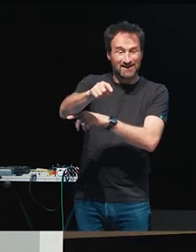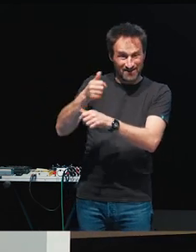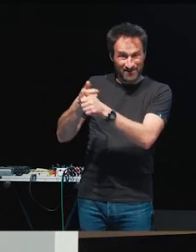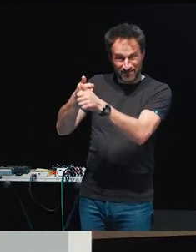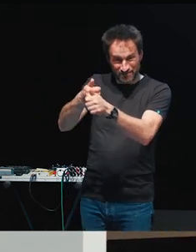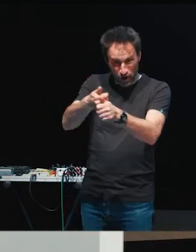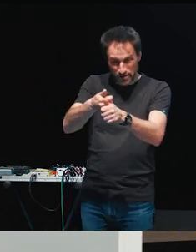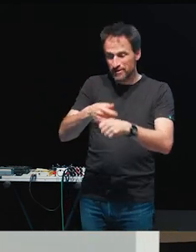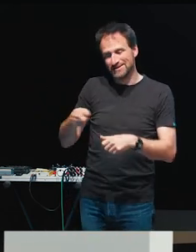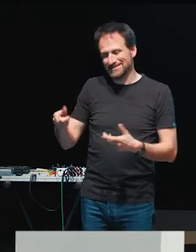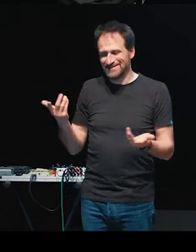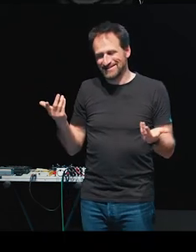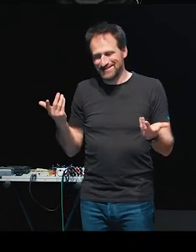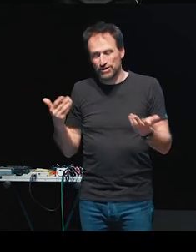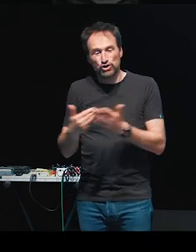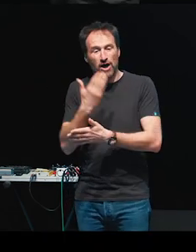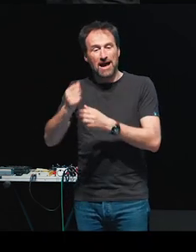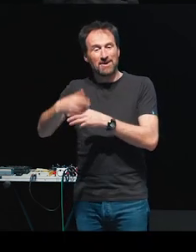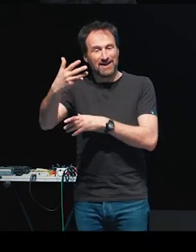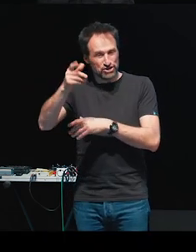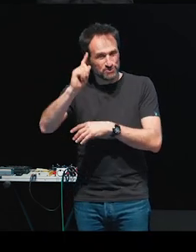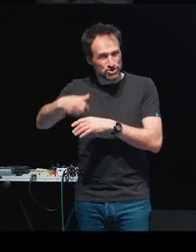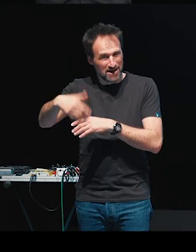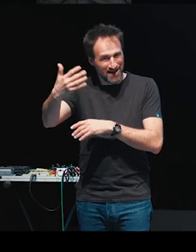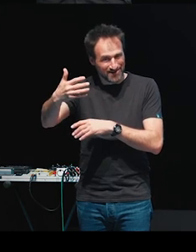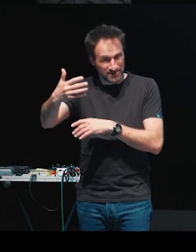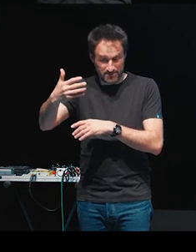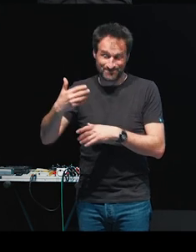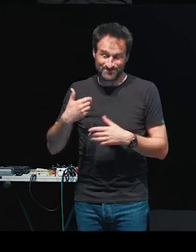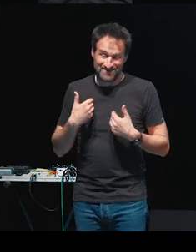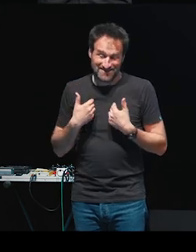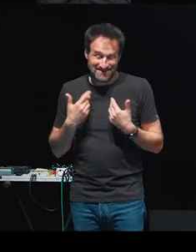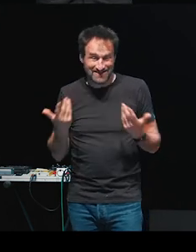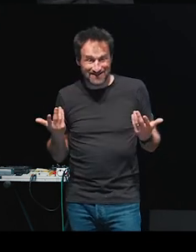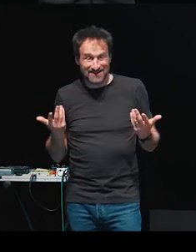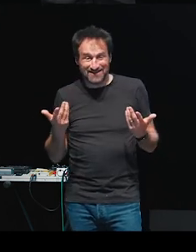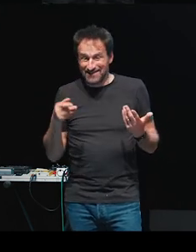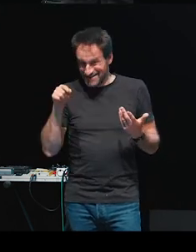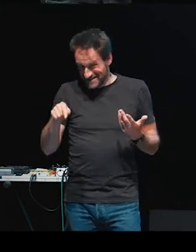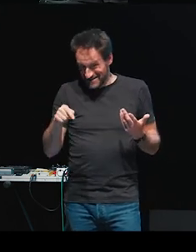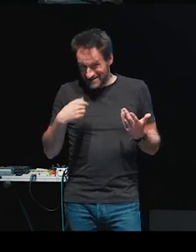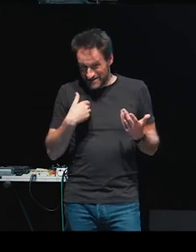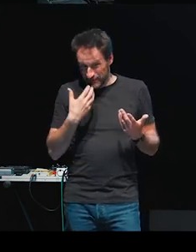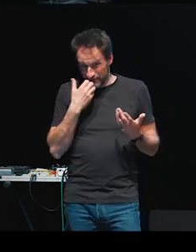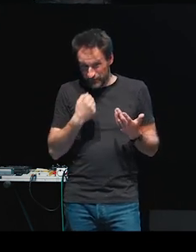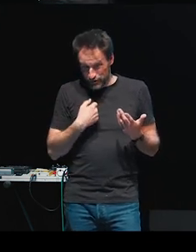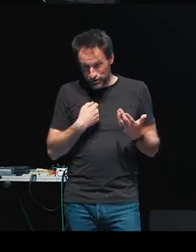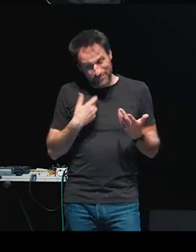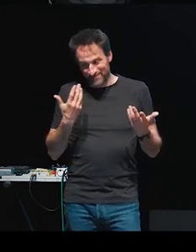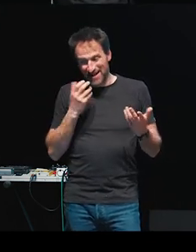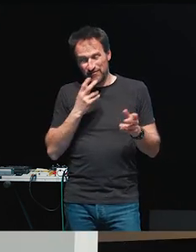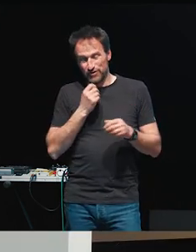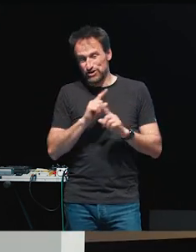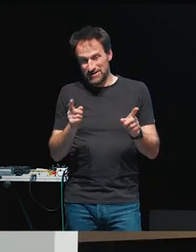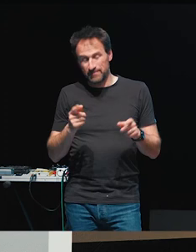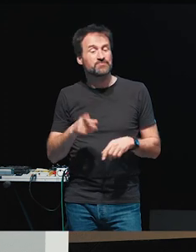exactly what we wanted to prevent when we invented single-page applications, didn't we? Also, you have to take